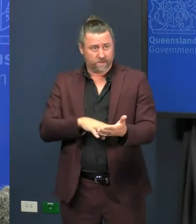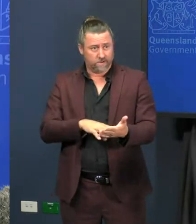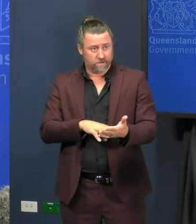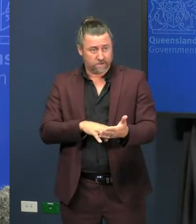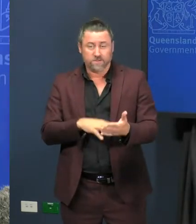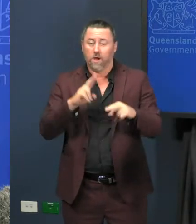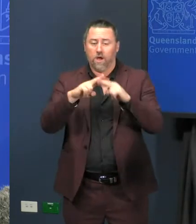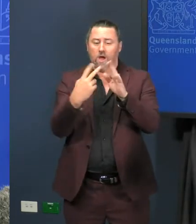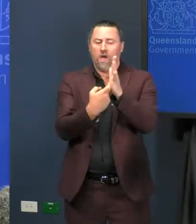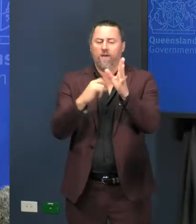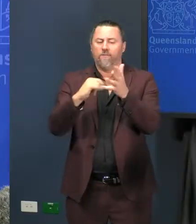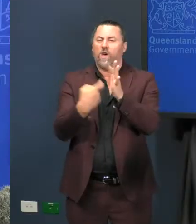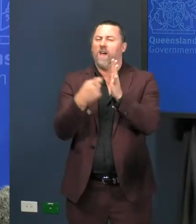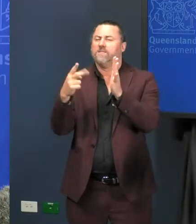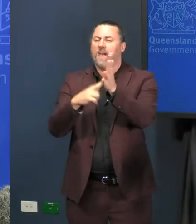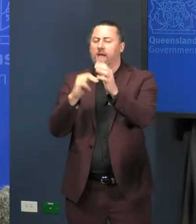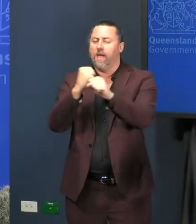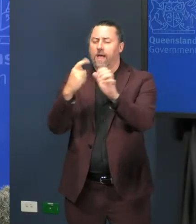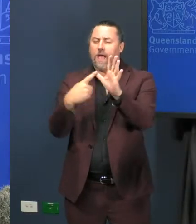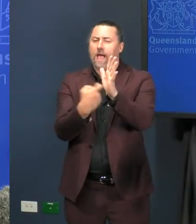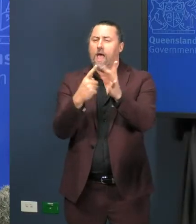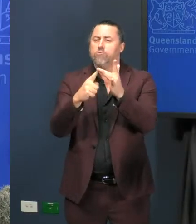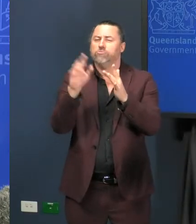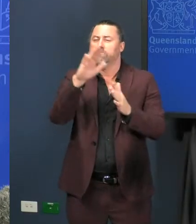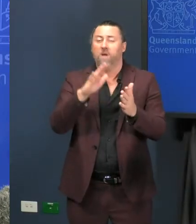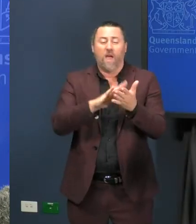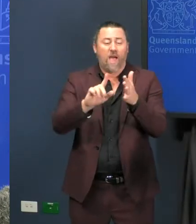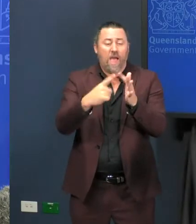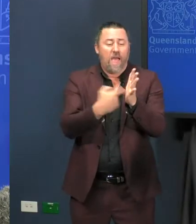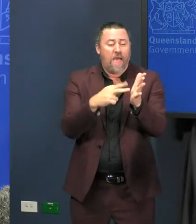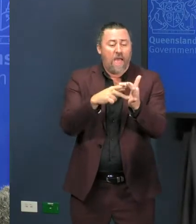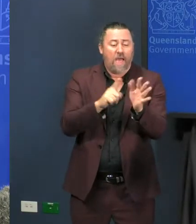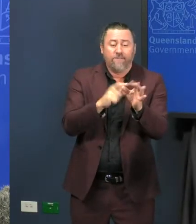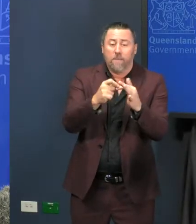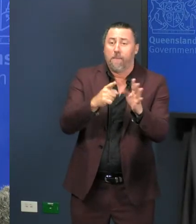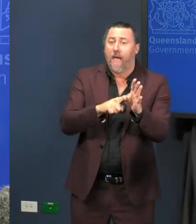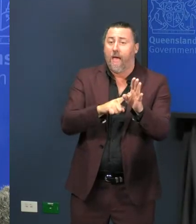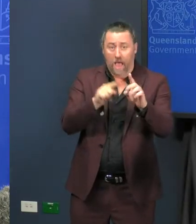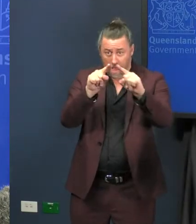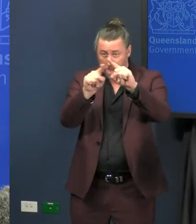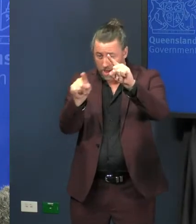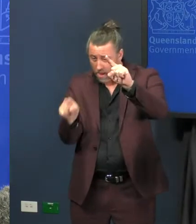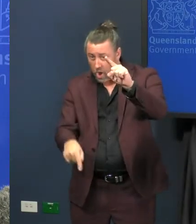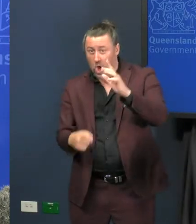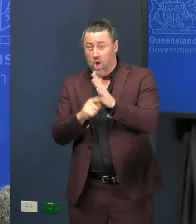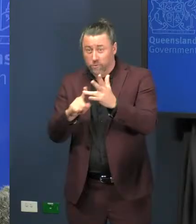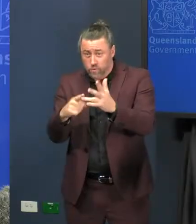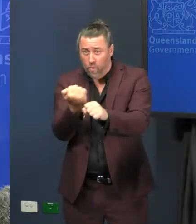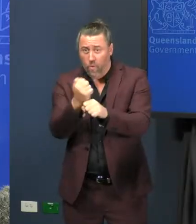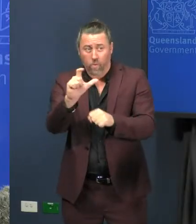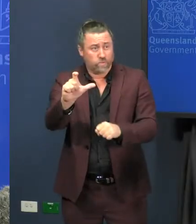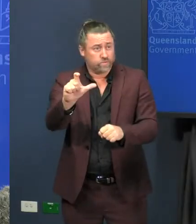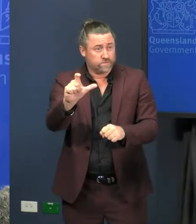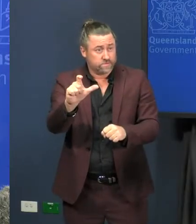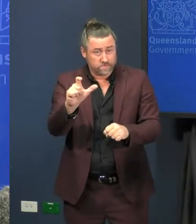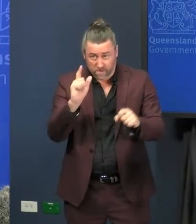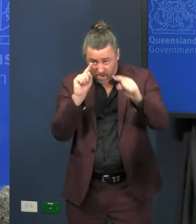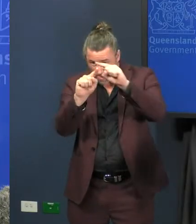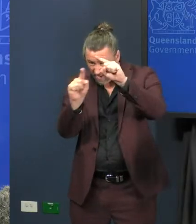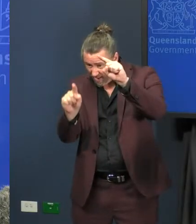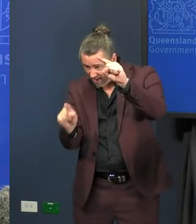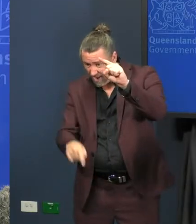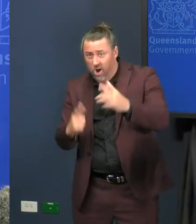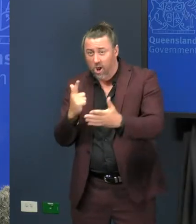from the Fraser-Gowrie coast right down to the Gold Coast. And that is for damaging surf and abnormally high tides,